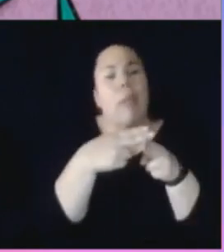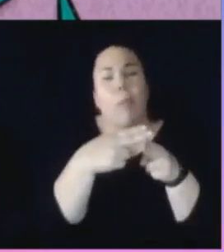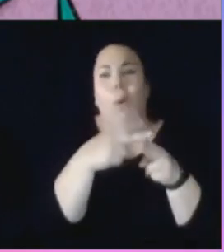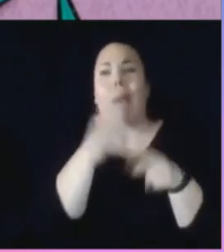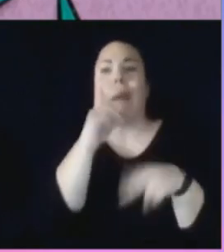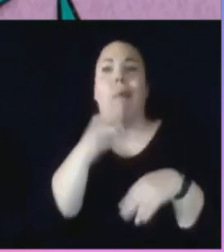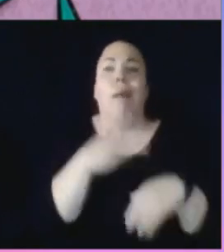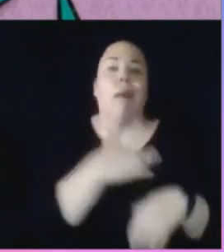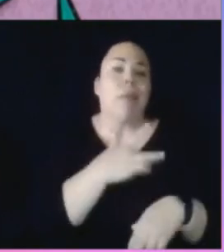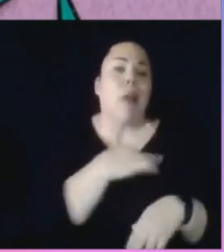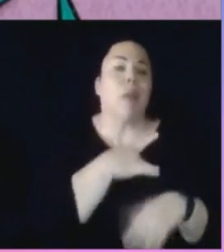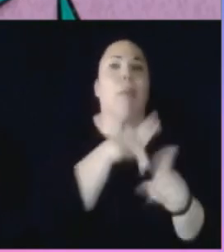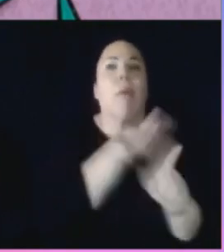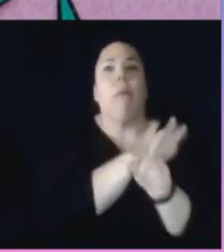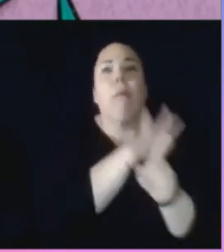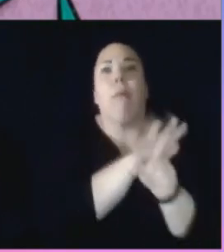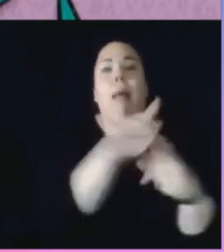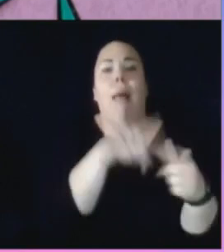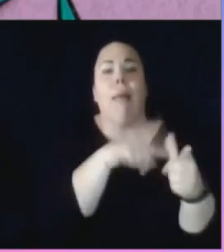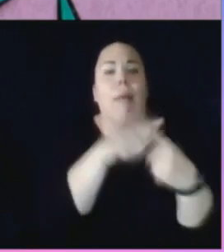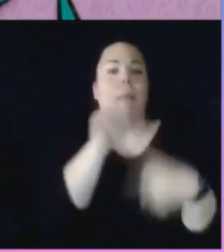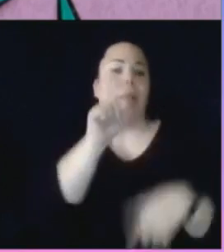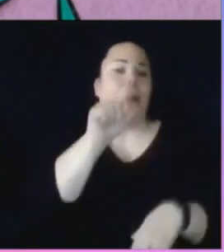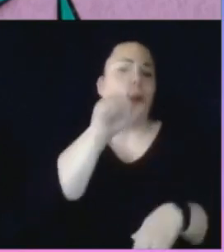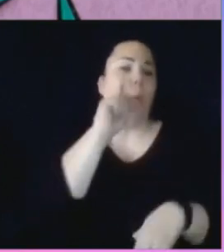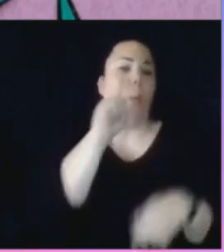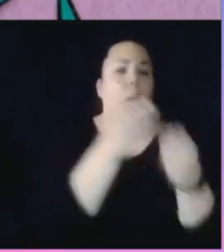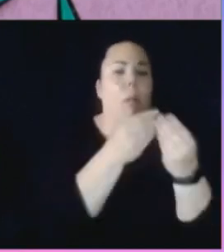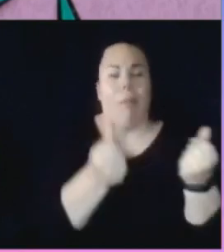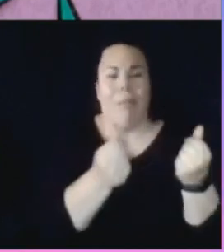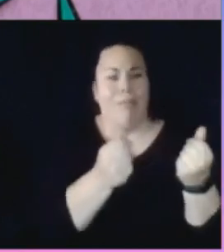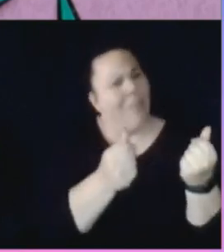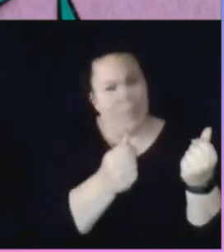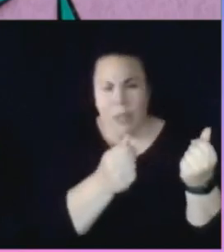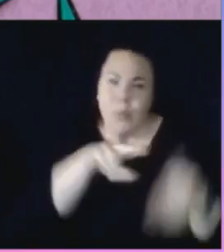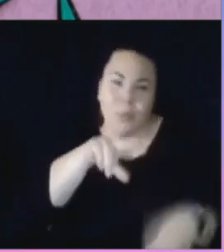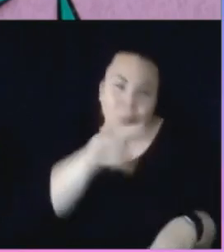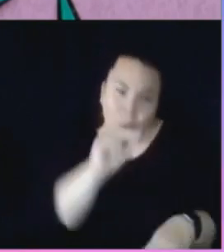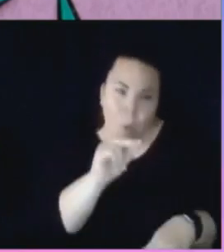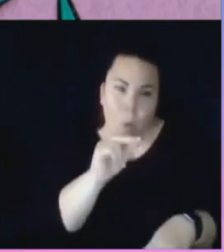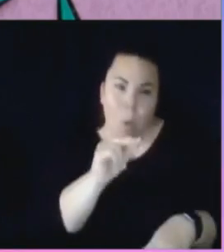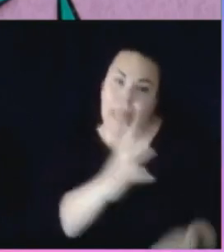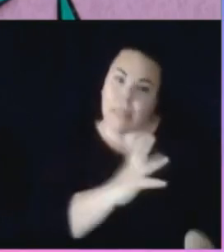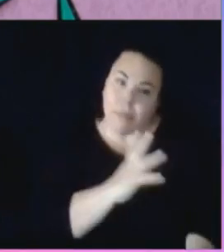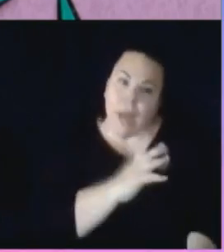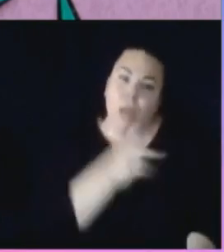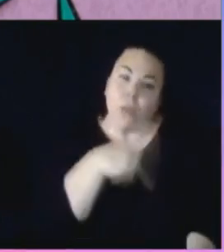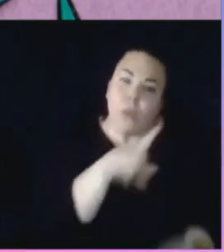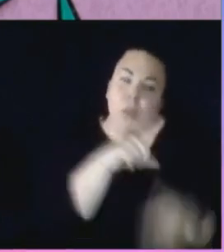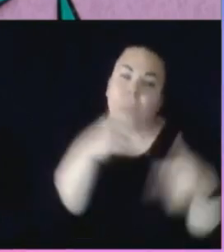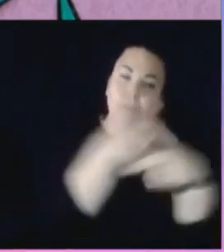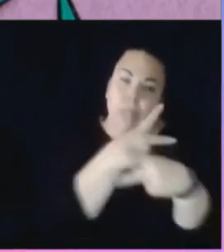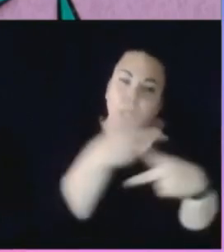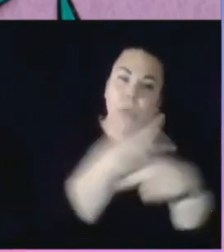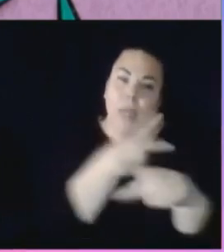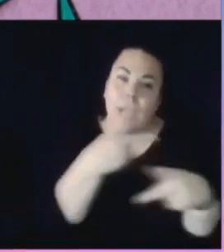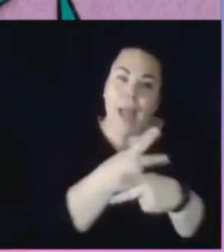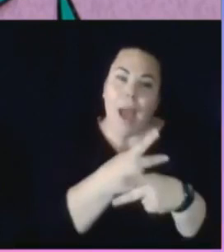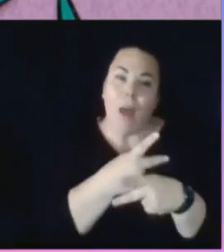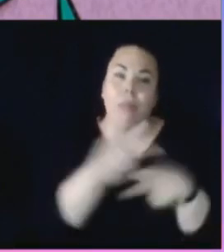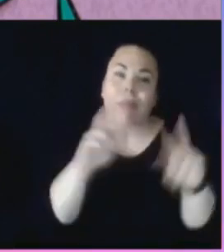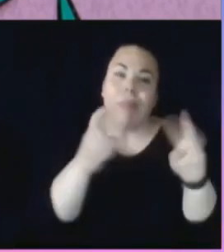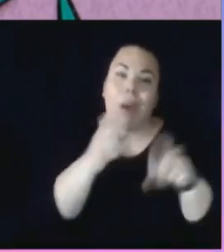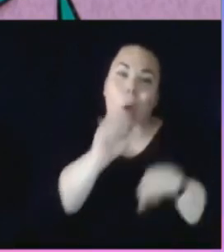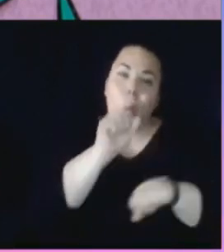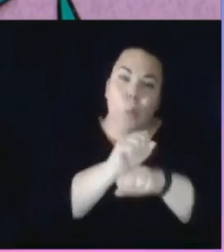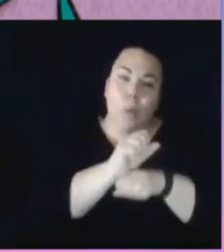like, actually, there's nothing wrong with literally just figuring it out and being a work in progress, and that you